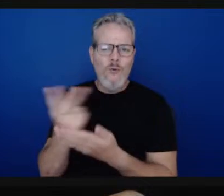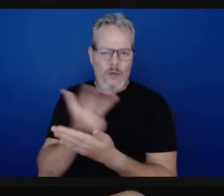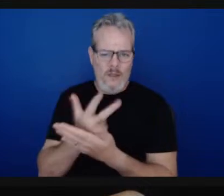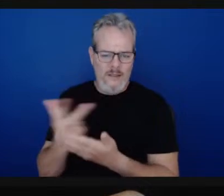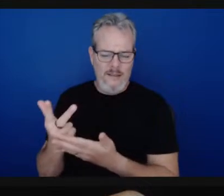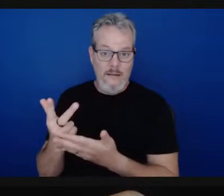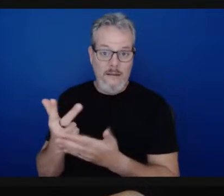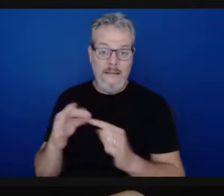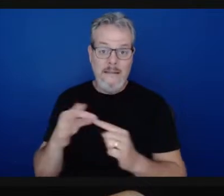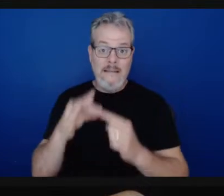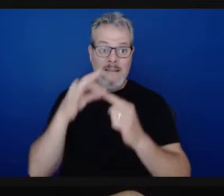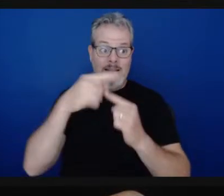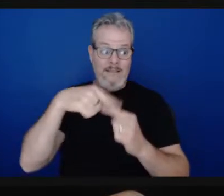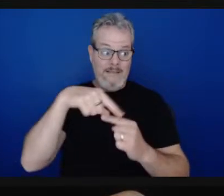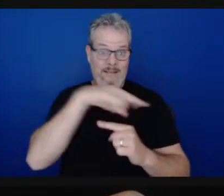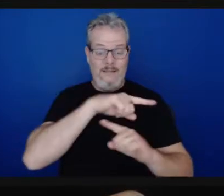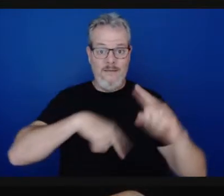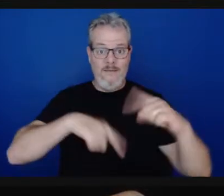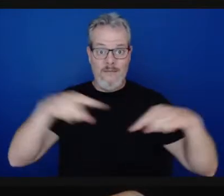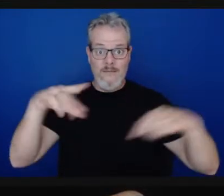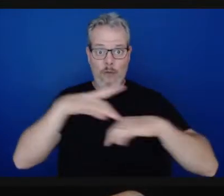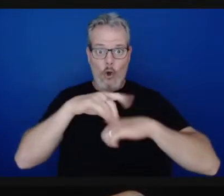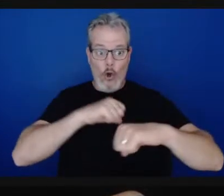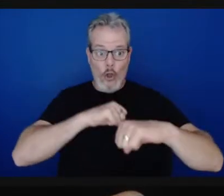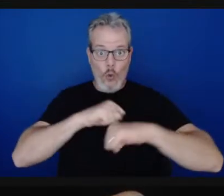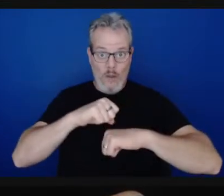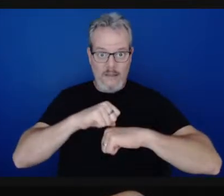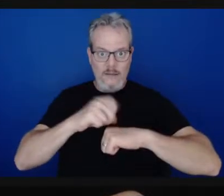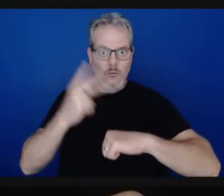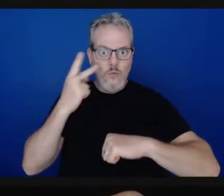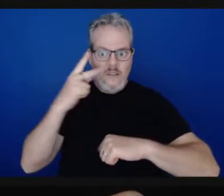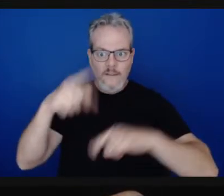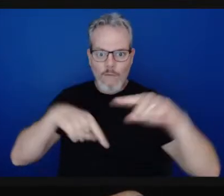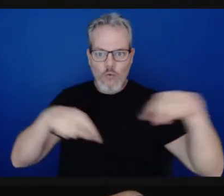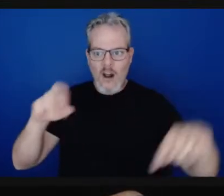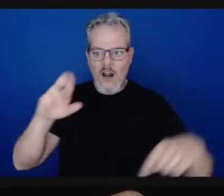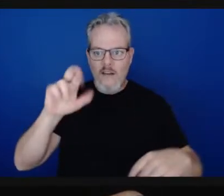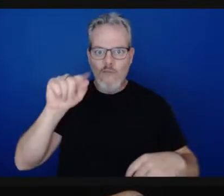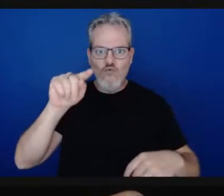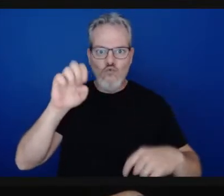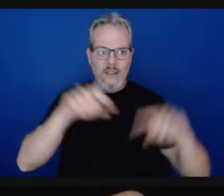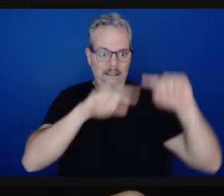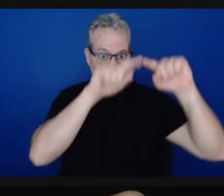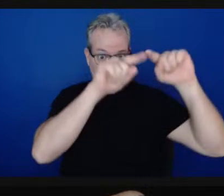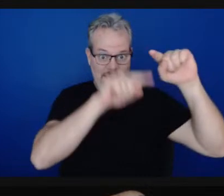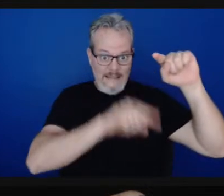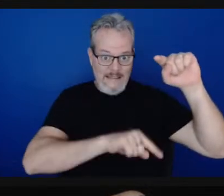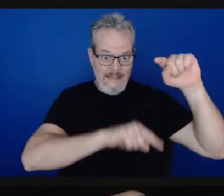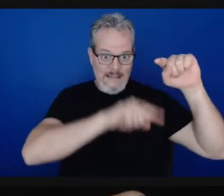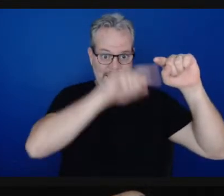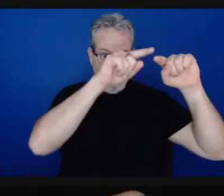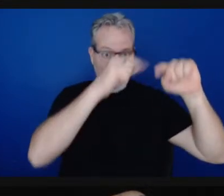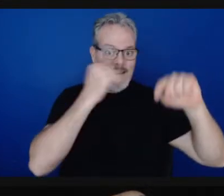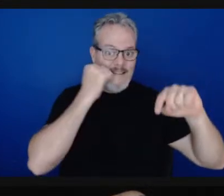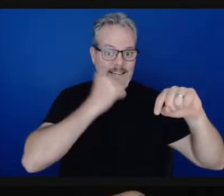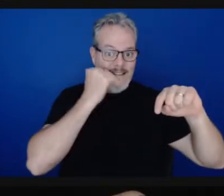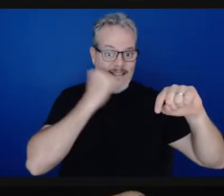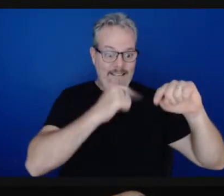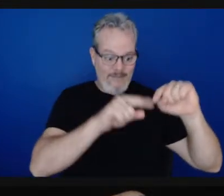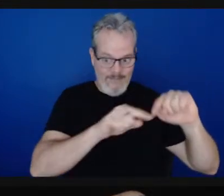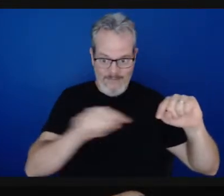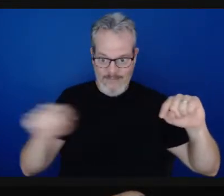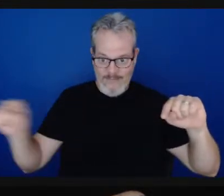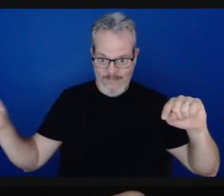at the earthquake rates on Kilauea for the last month, earthquakes per day, we see that today we are